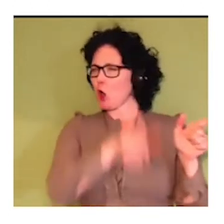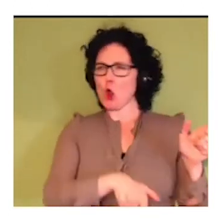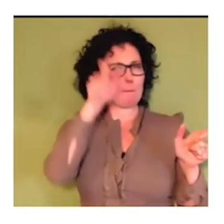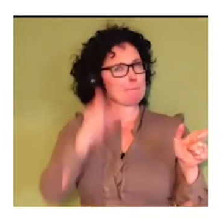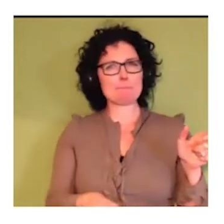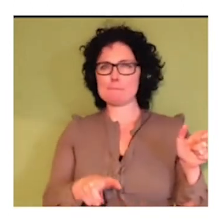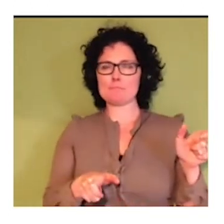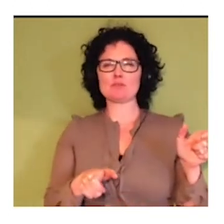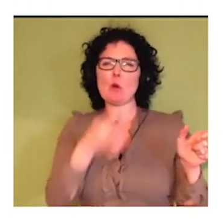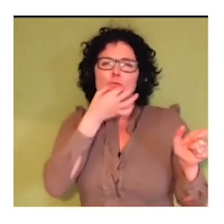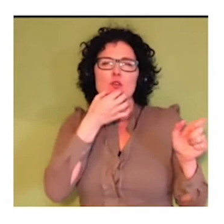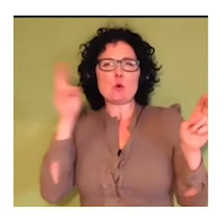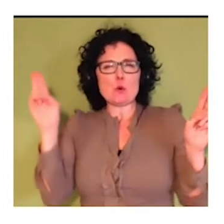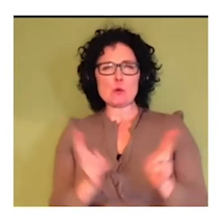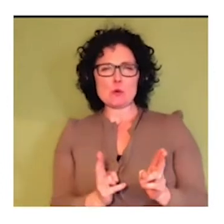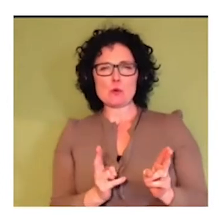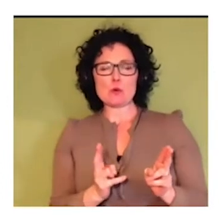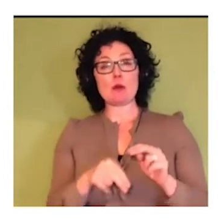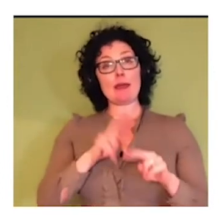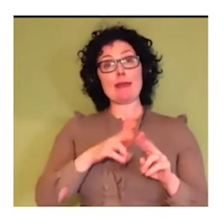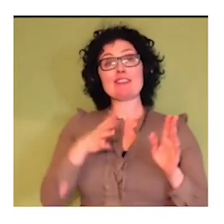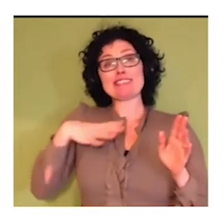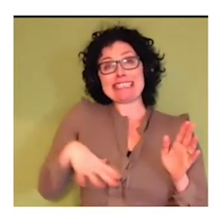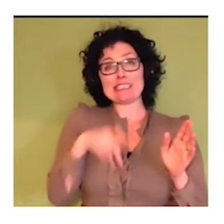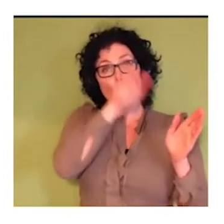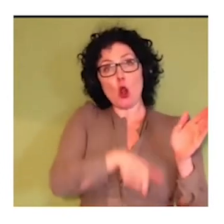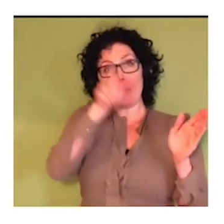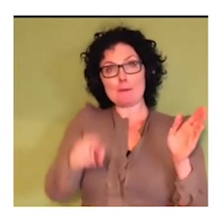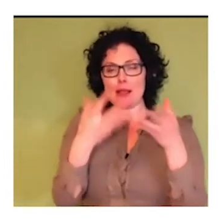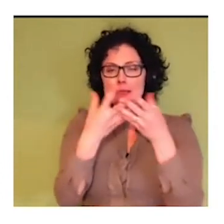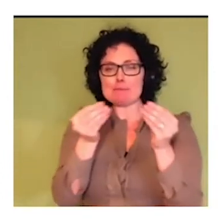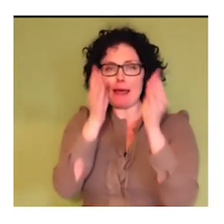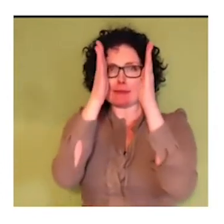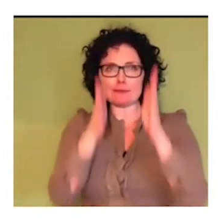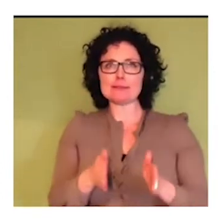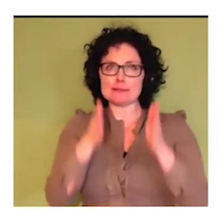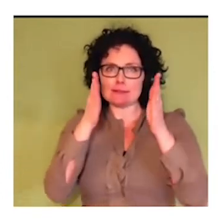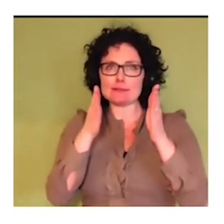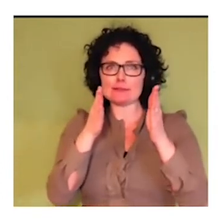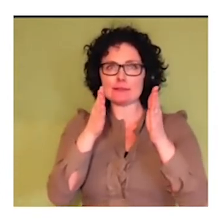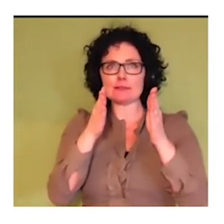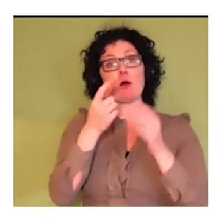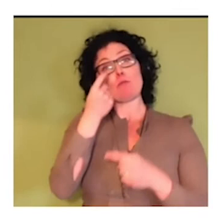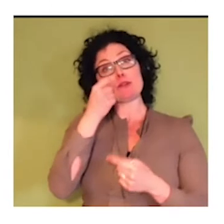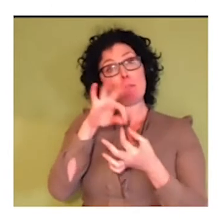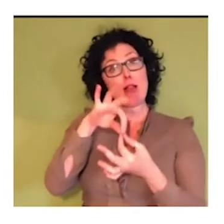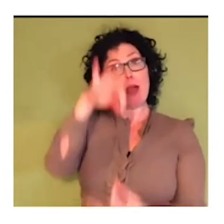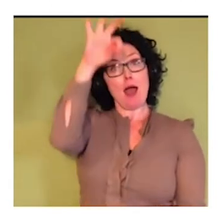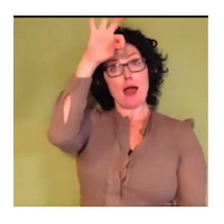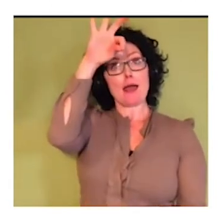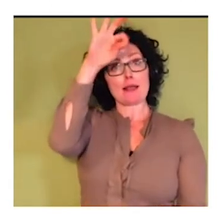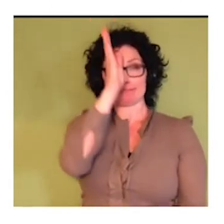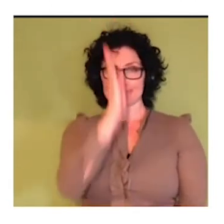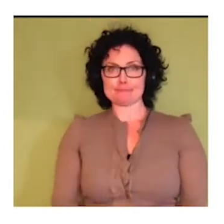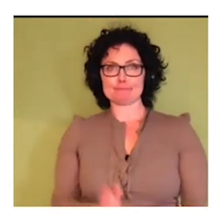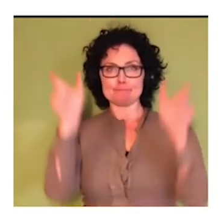in number. If columns are used, there is space between them and possibly a vertical dividing line.